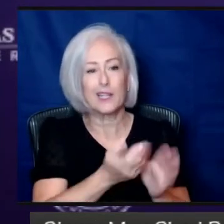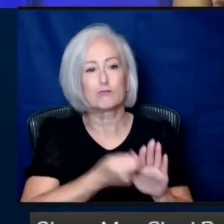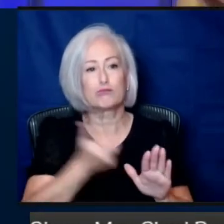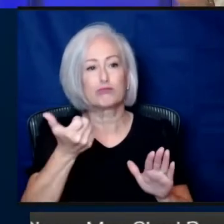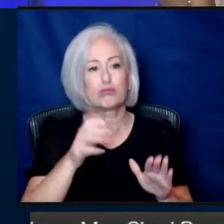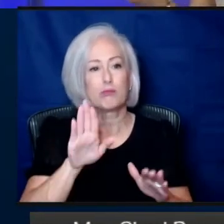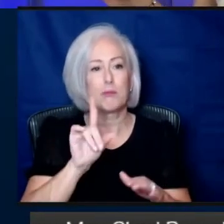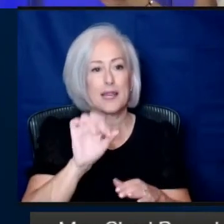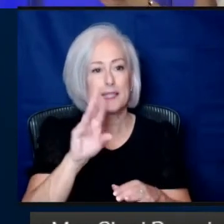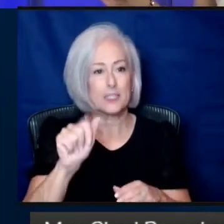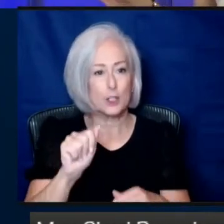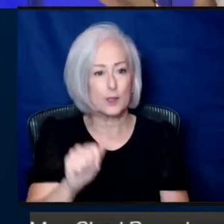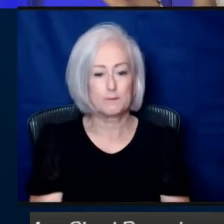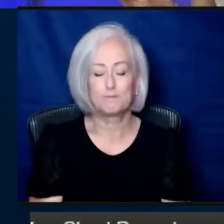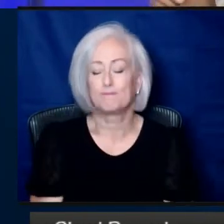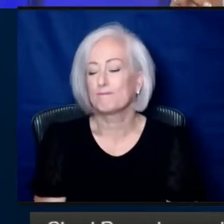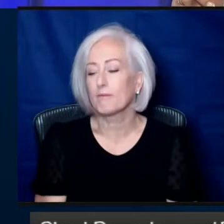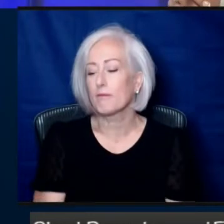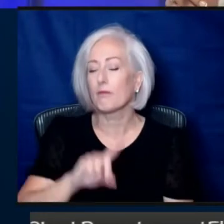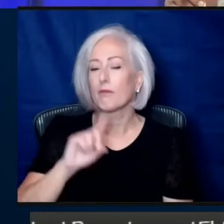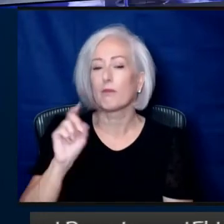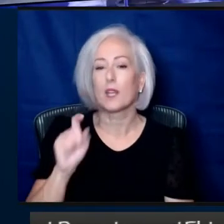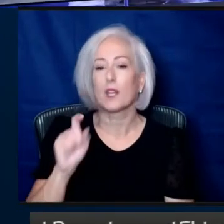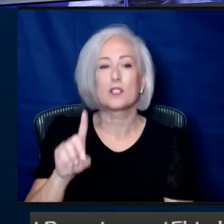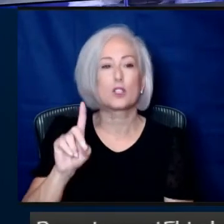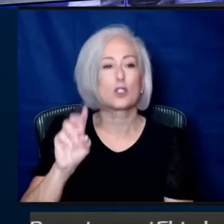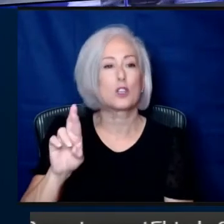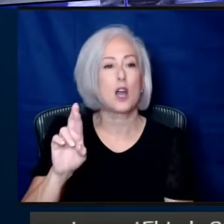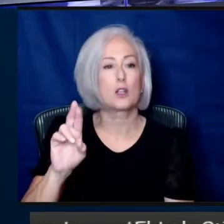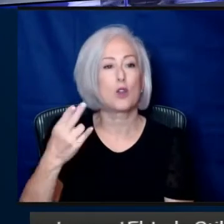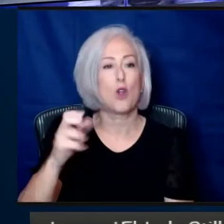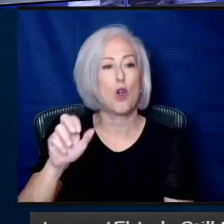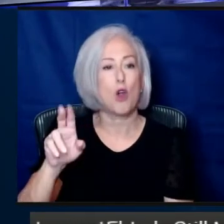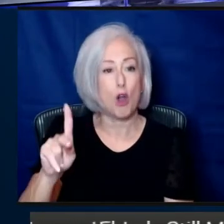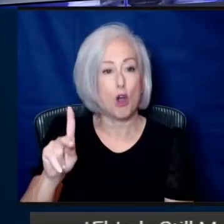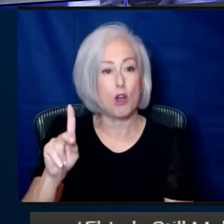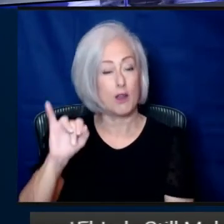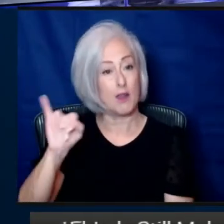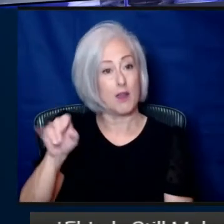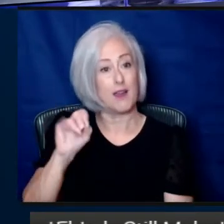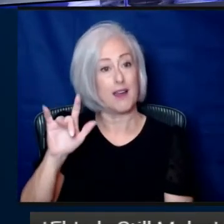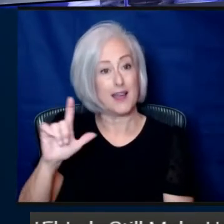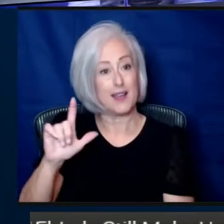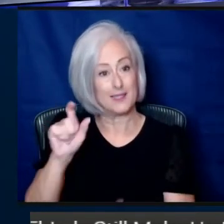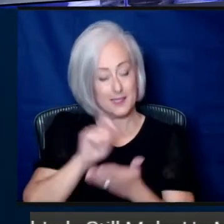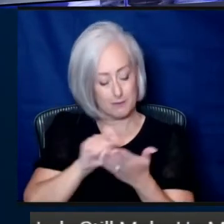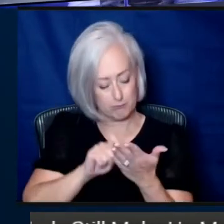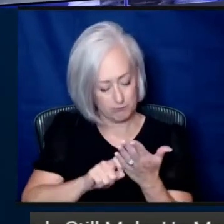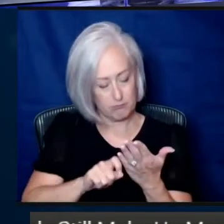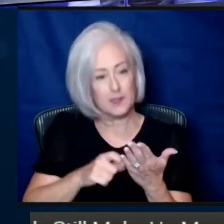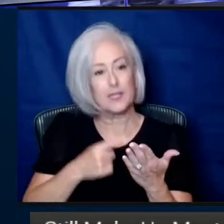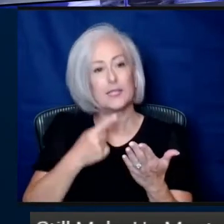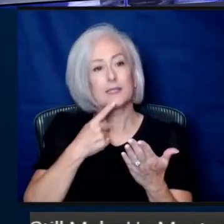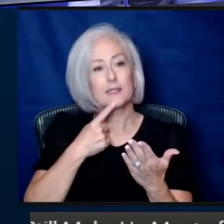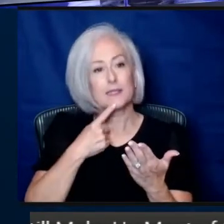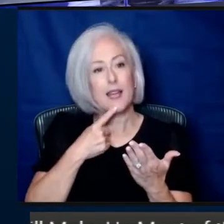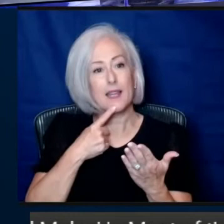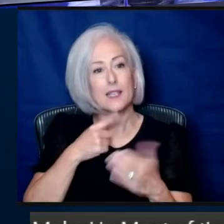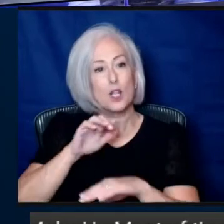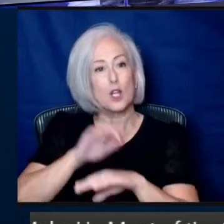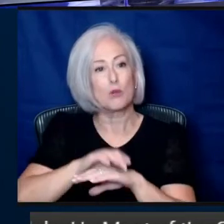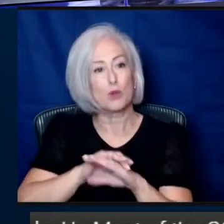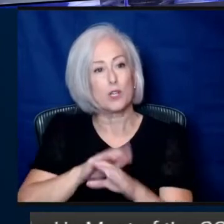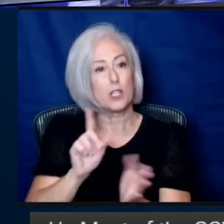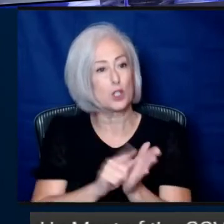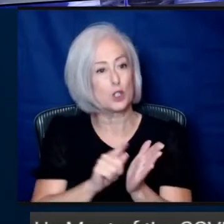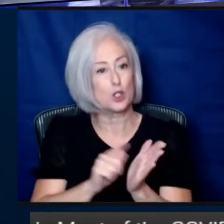a question. This one's for Dr. Hawkinson. Isaac writes, I read an article today, I believe in the British newspaper, The Guardian, saying that cases in